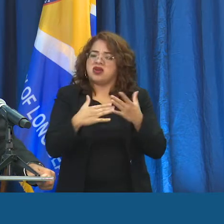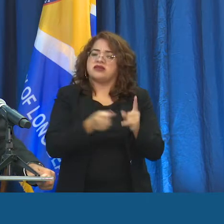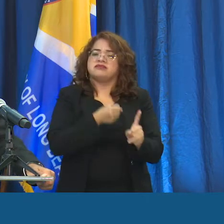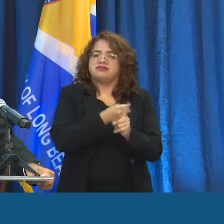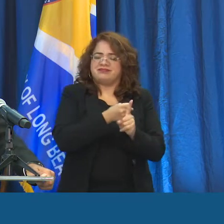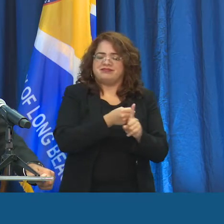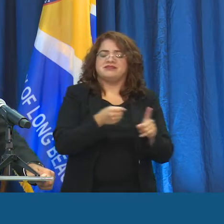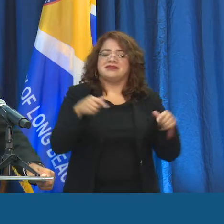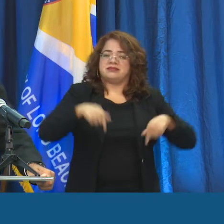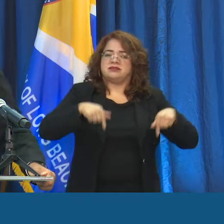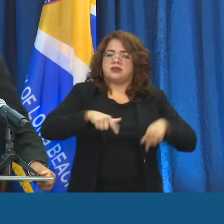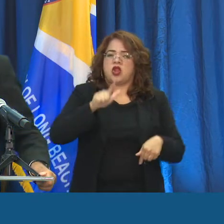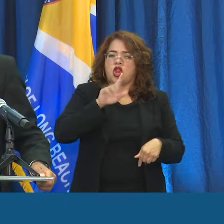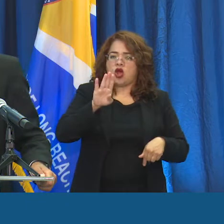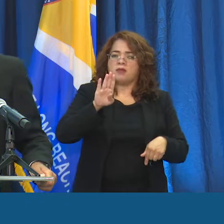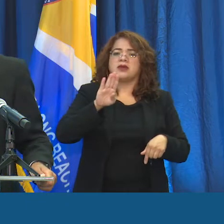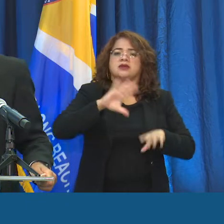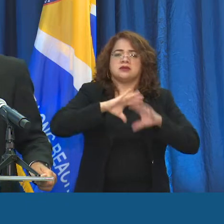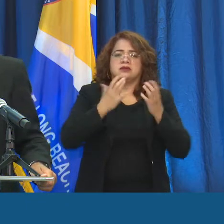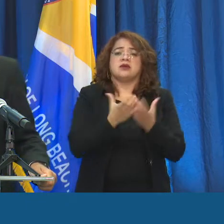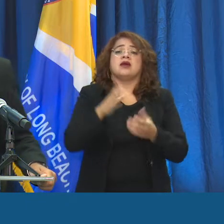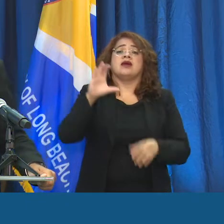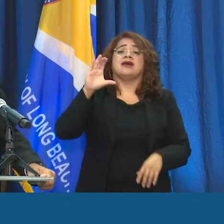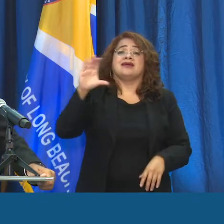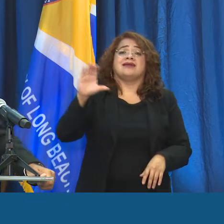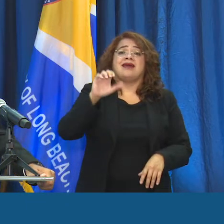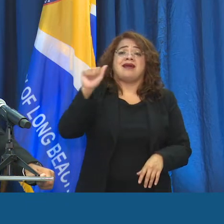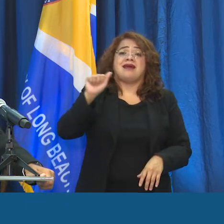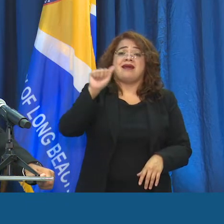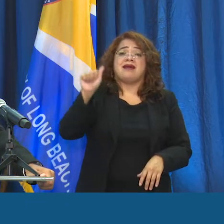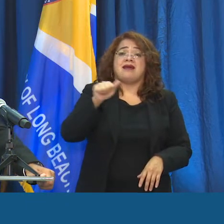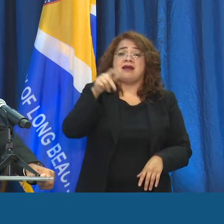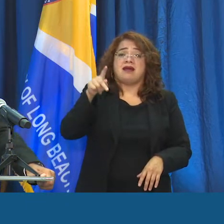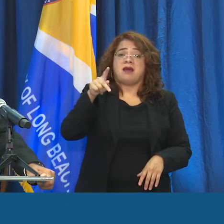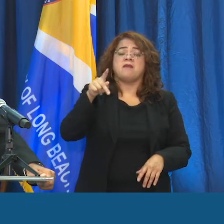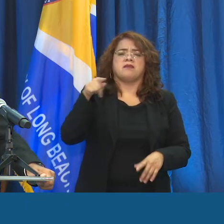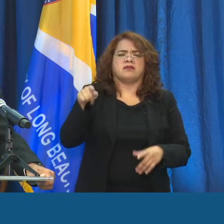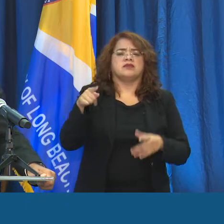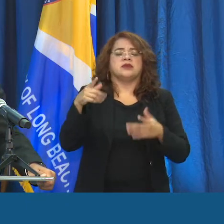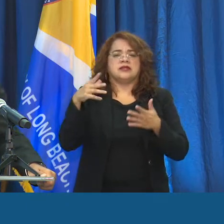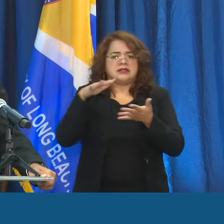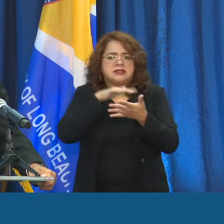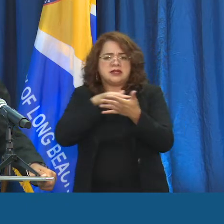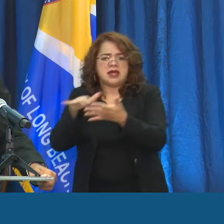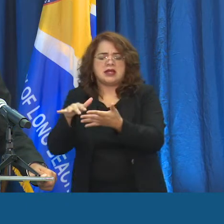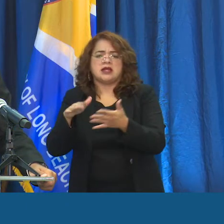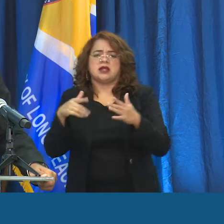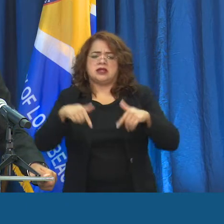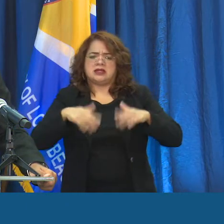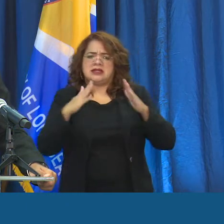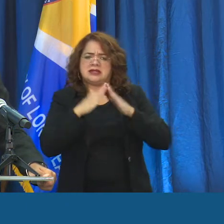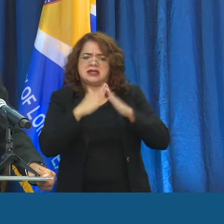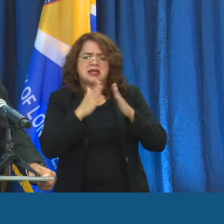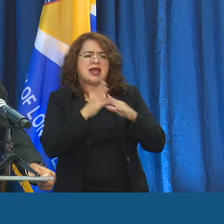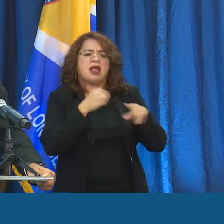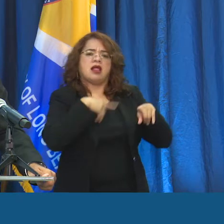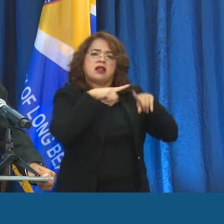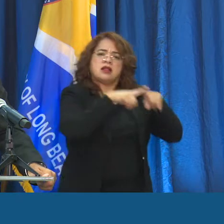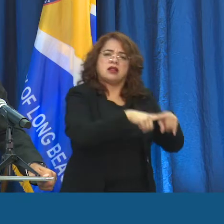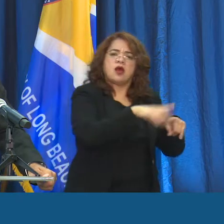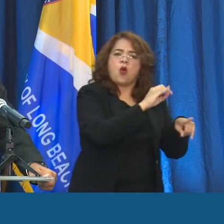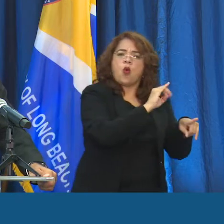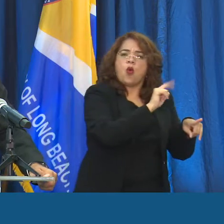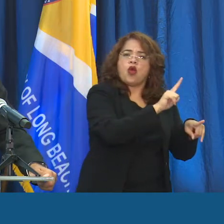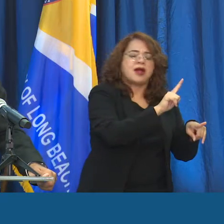our CAP program to look at a new study and our dependence on oil. And as we transition to clean and new sustainable